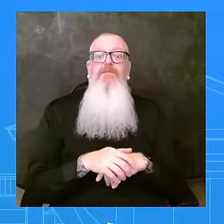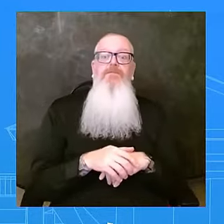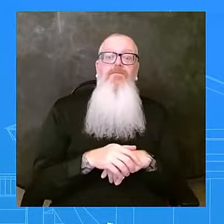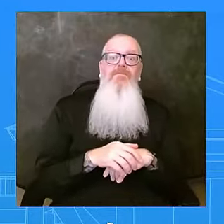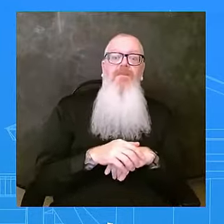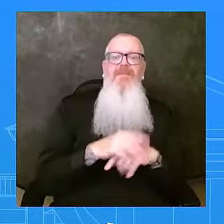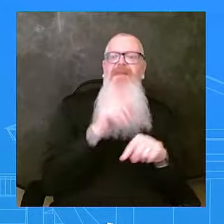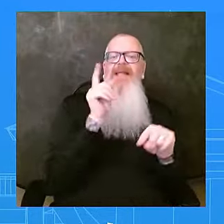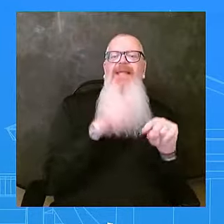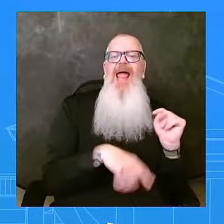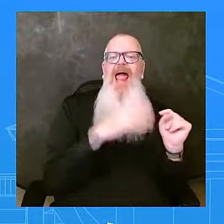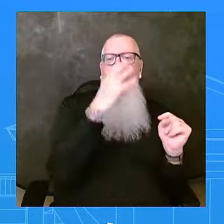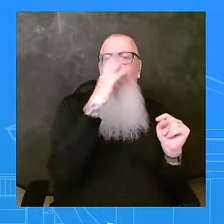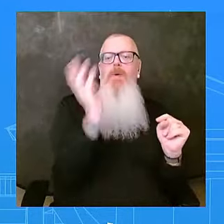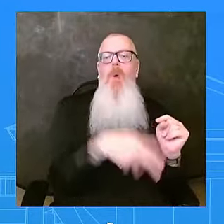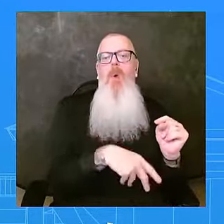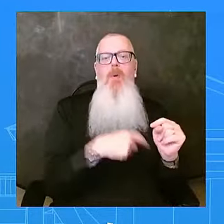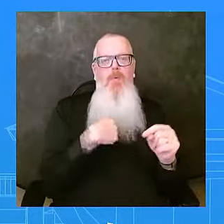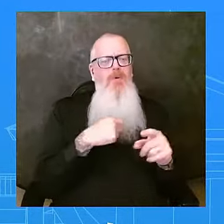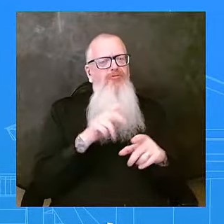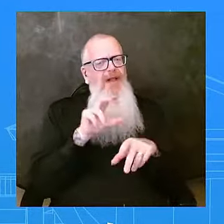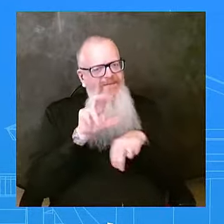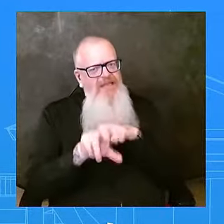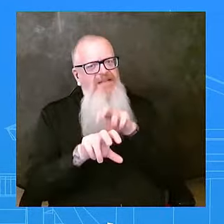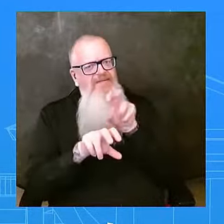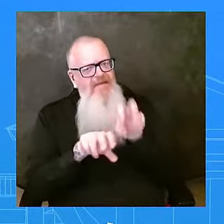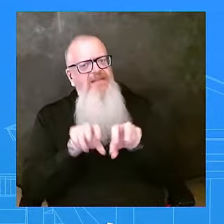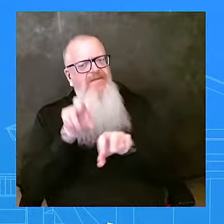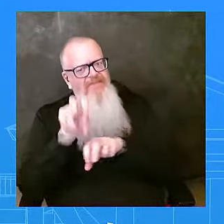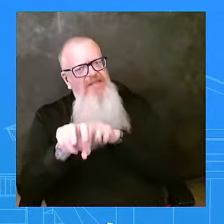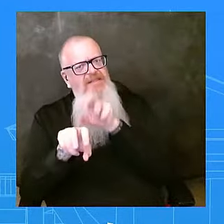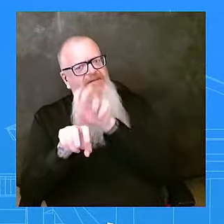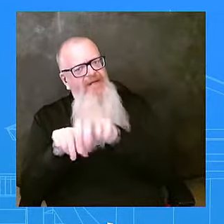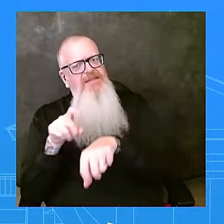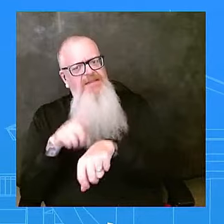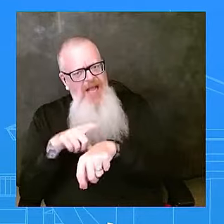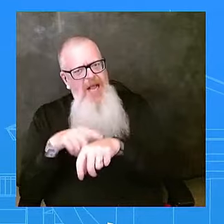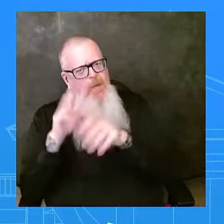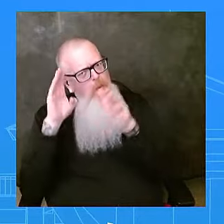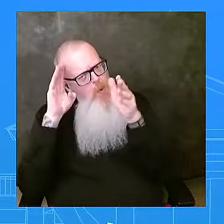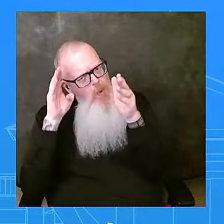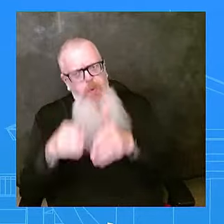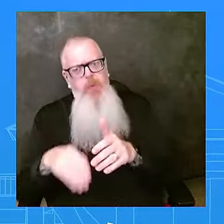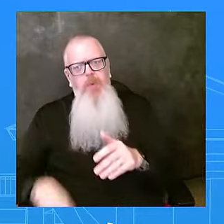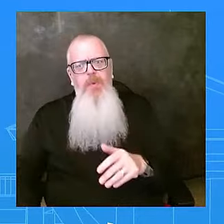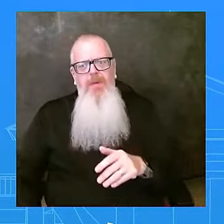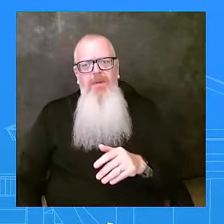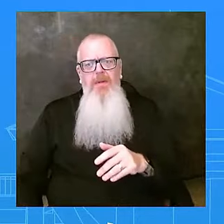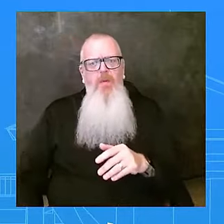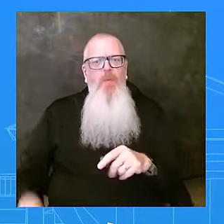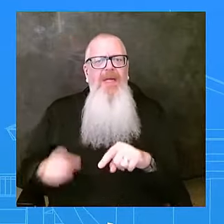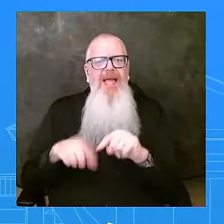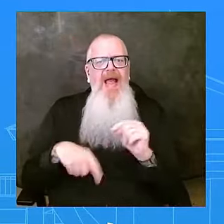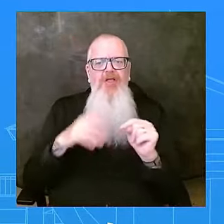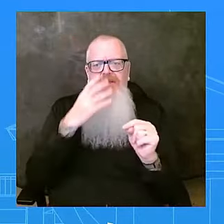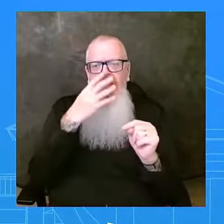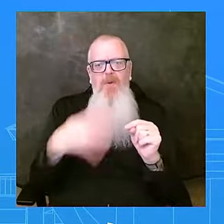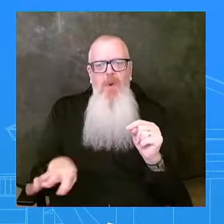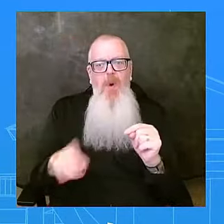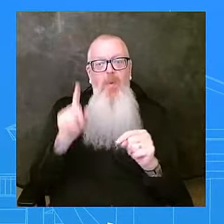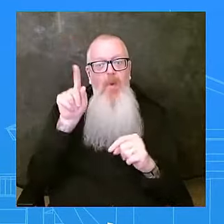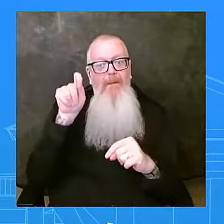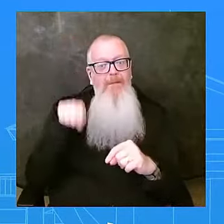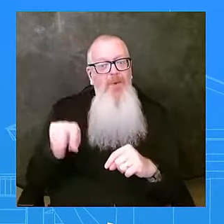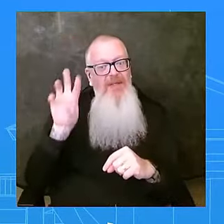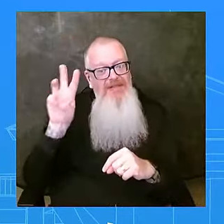that this administration has been able to make into manufacturing, right? We can't discount the 1.6 million jobs that have been created. That is